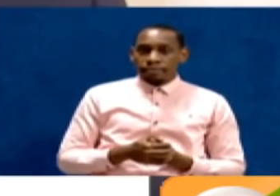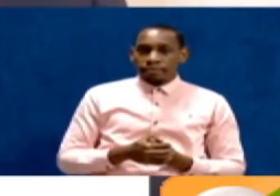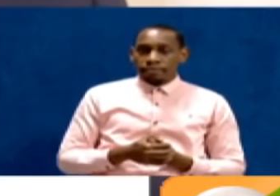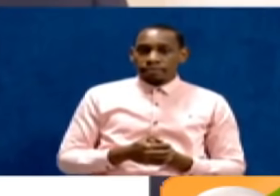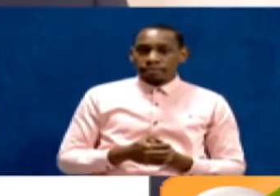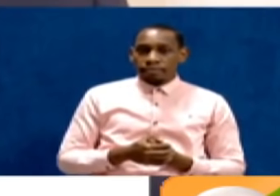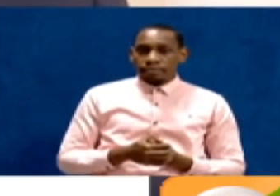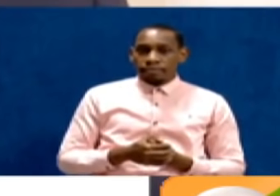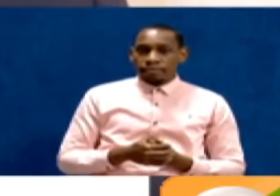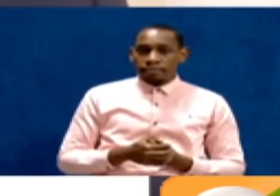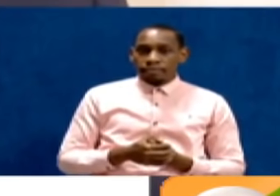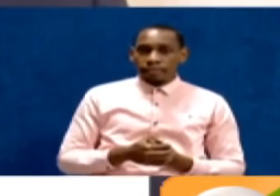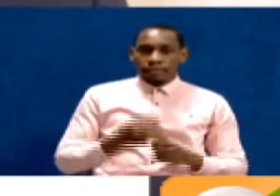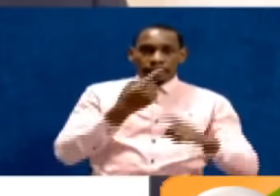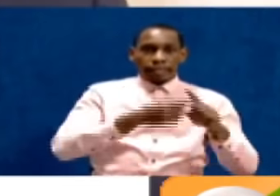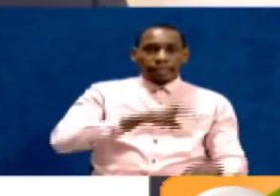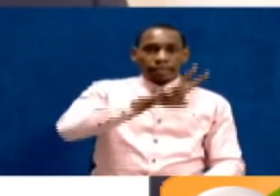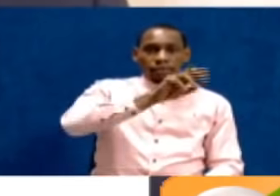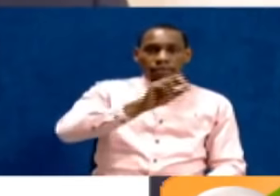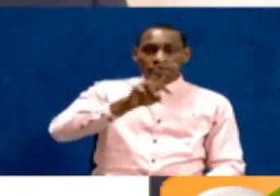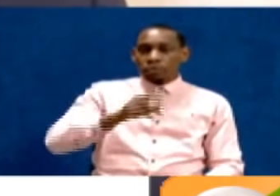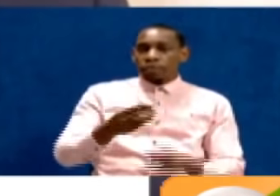2002, it was not easy.